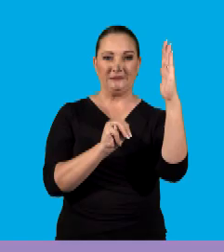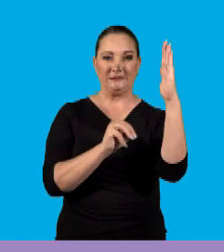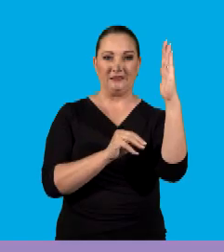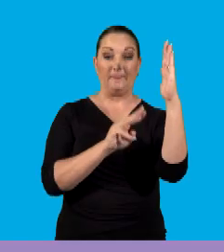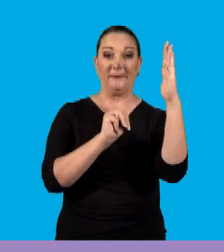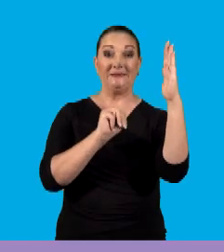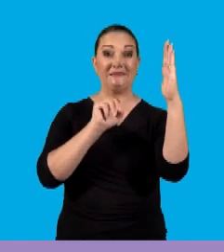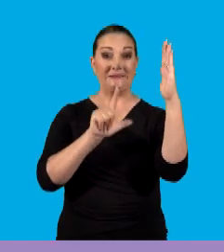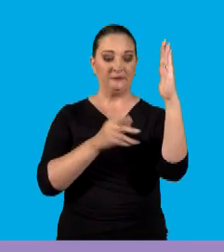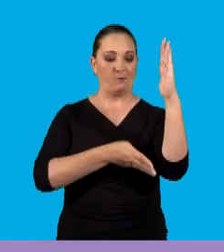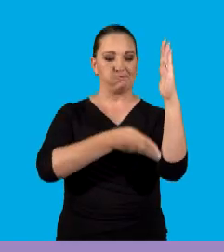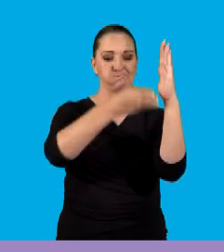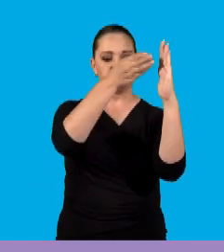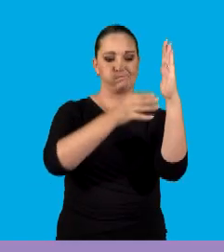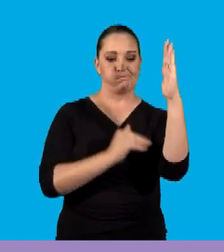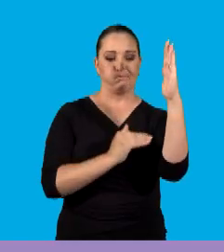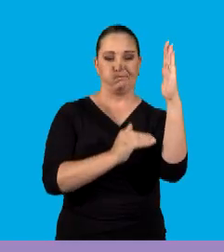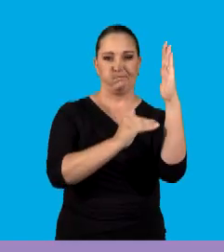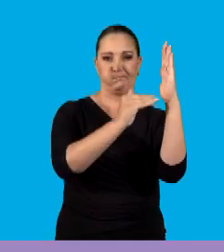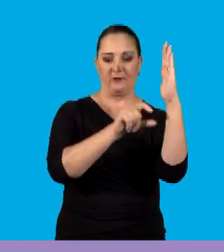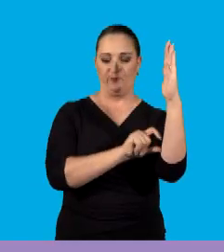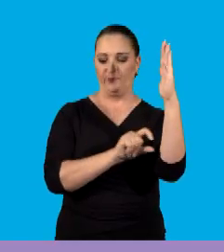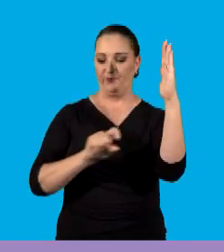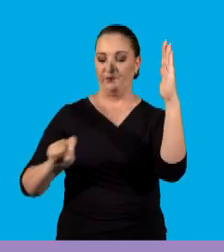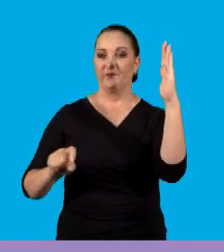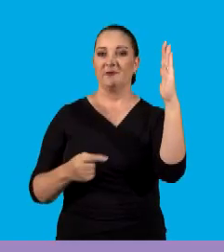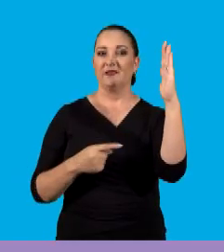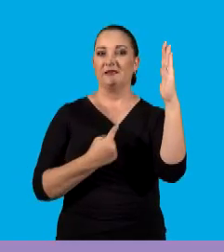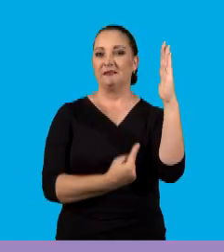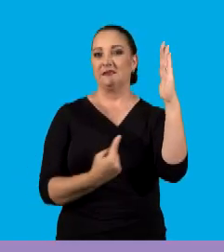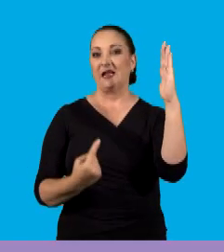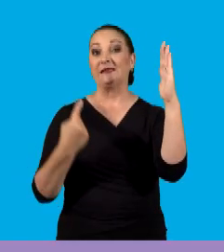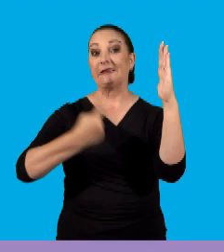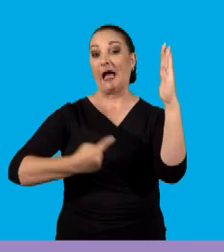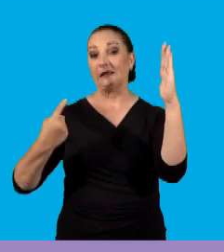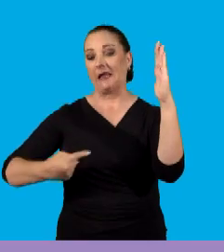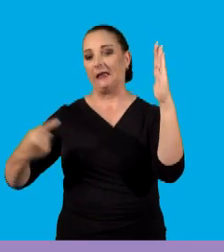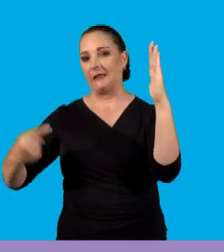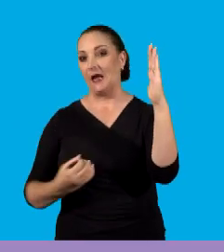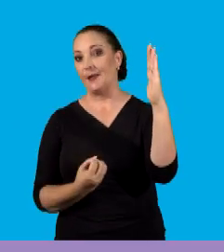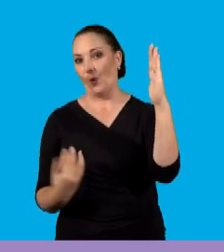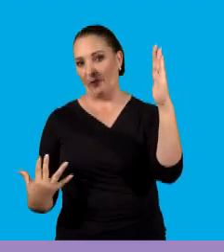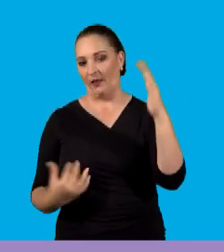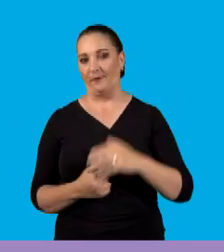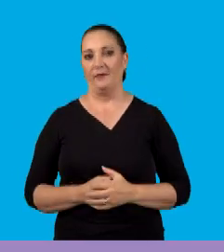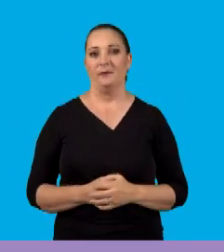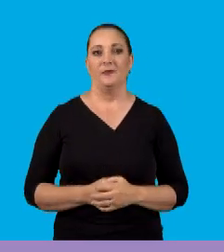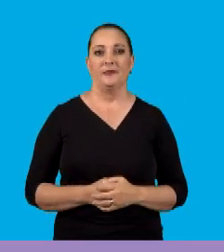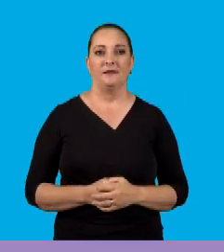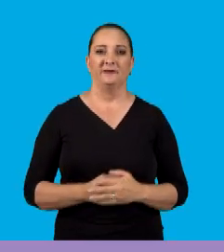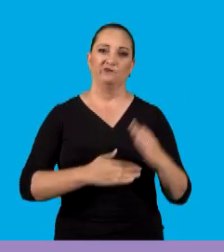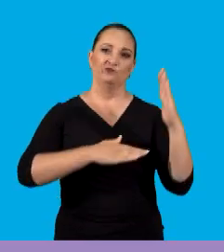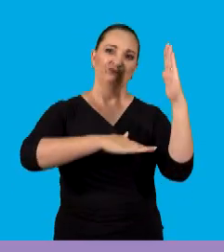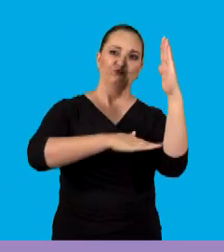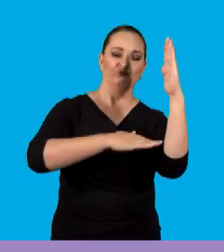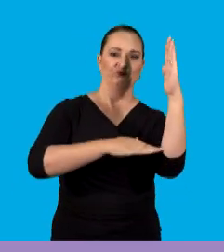and on the horizontal values, we have been given the number of days. So looking at this